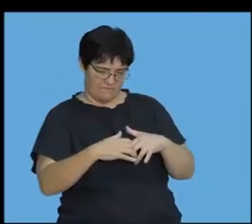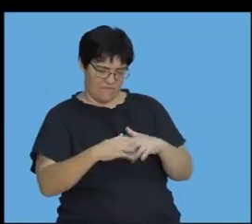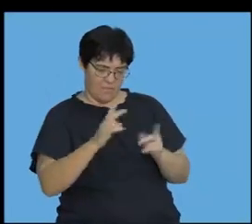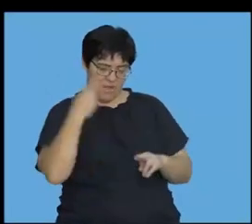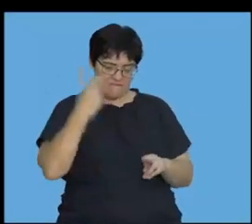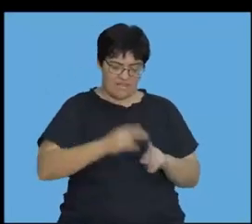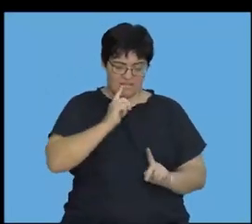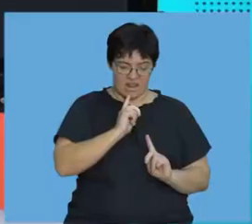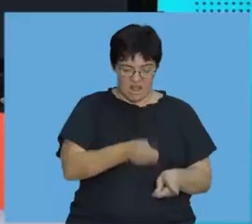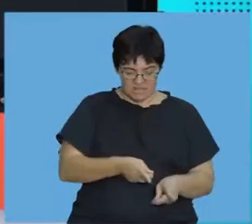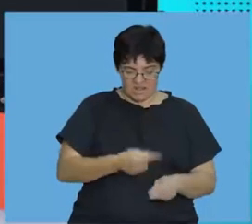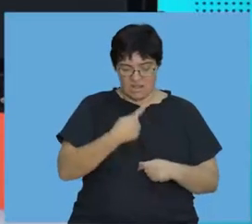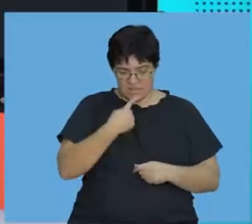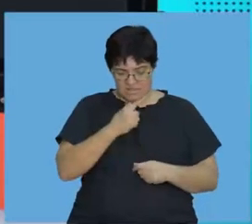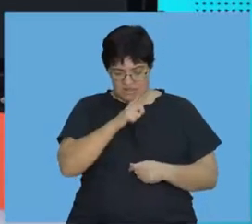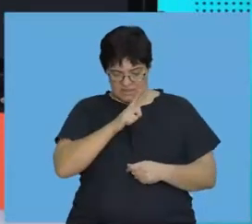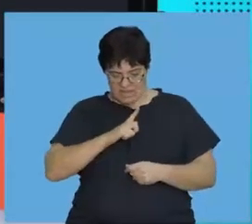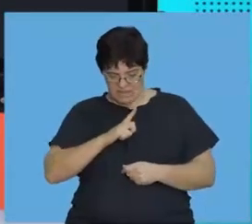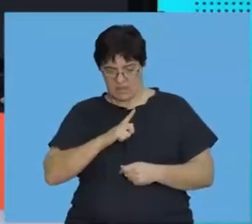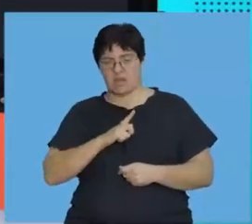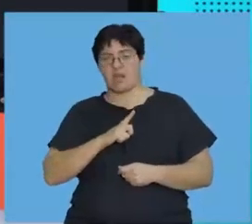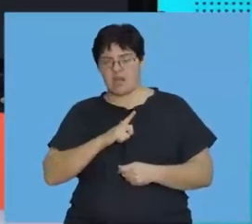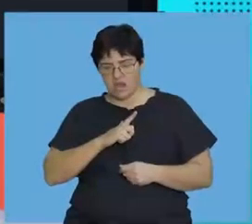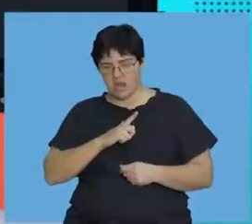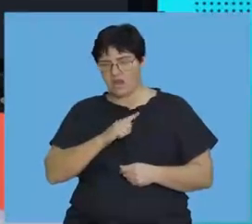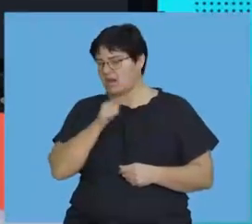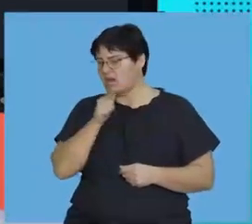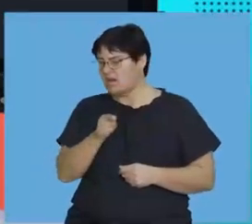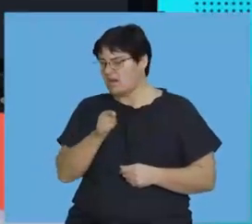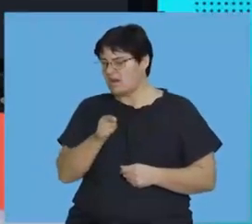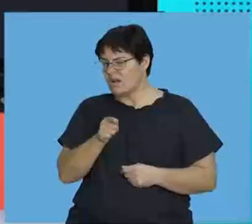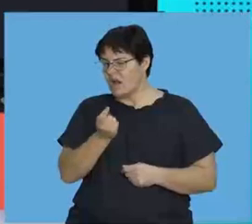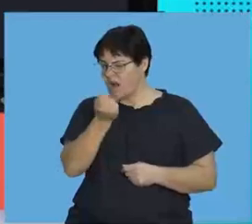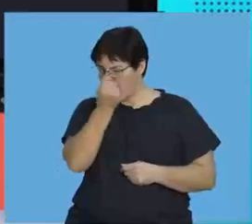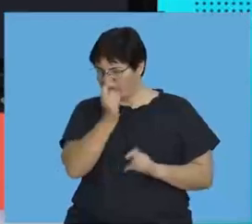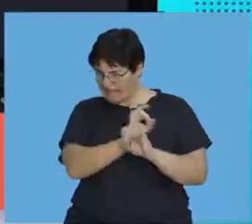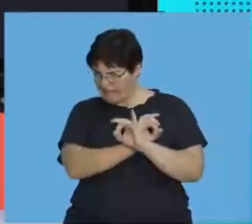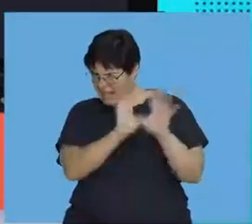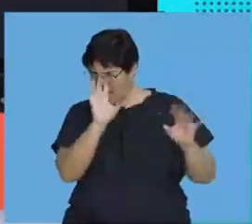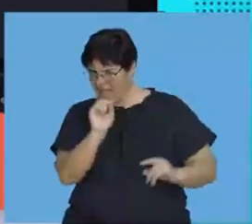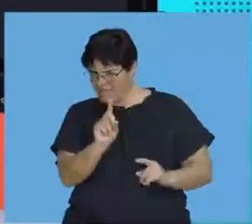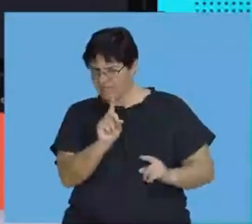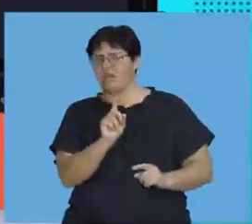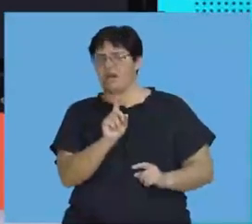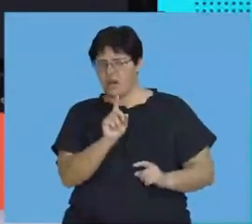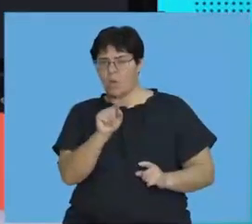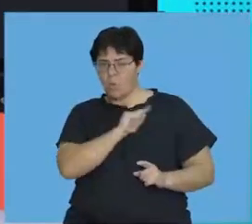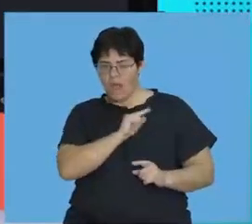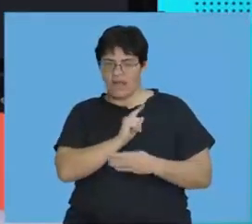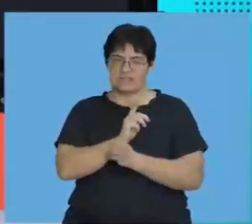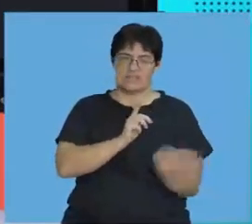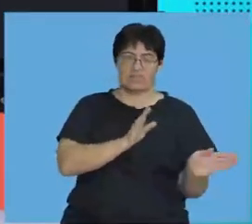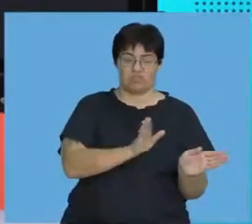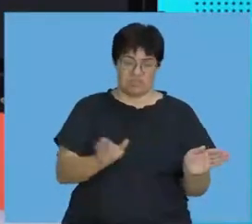these calculations and you get to the final answer, you've got to say to yourself, does it make sense with